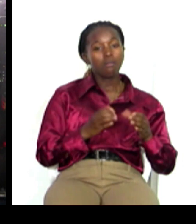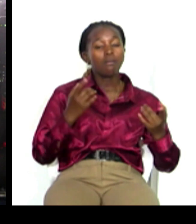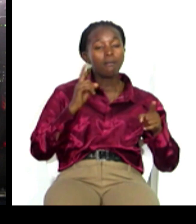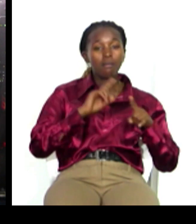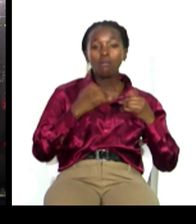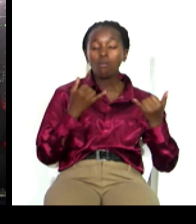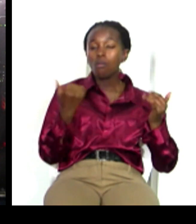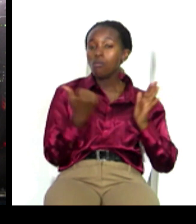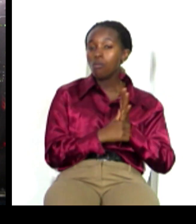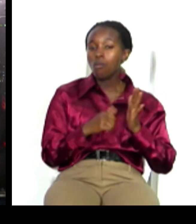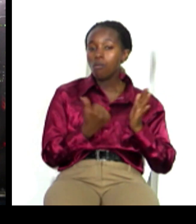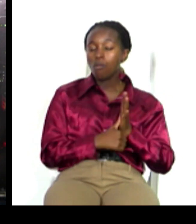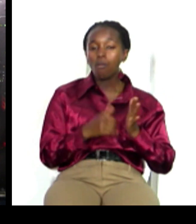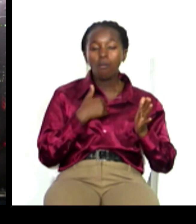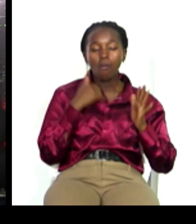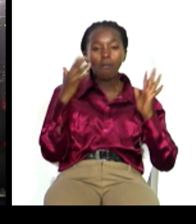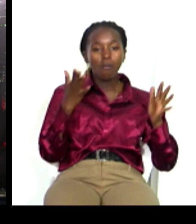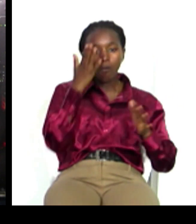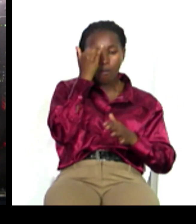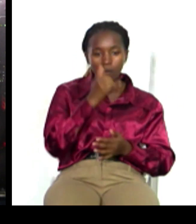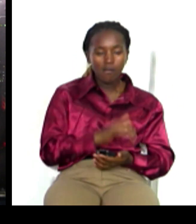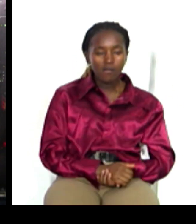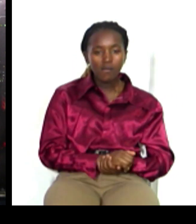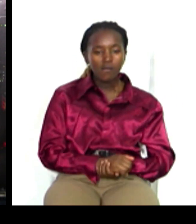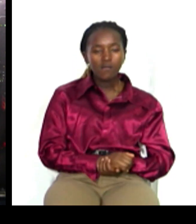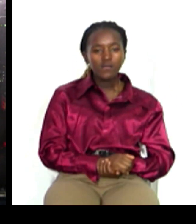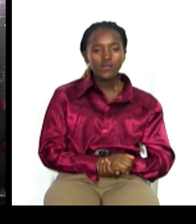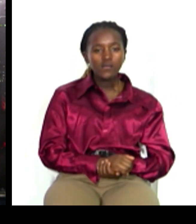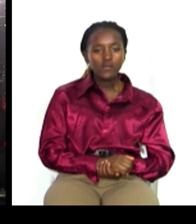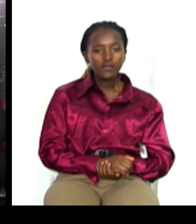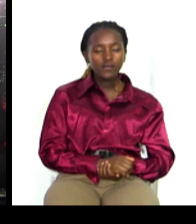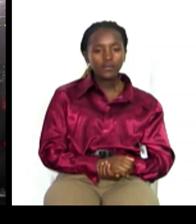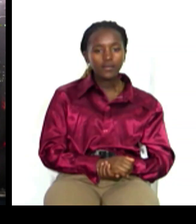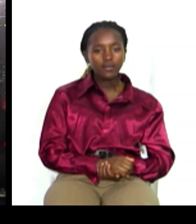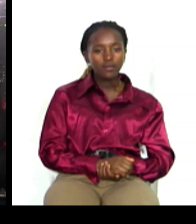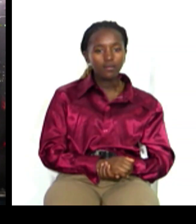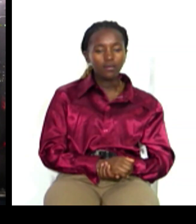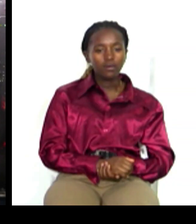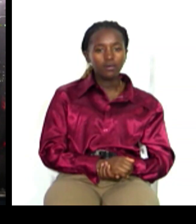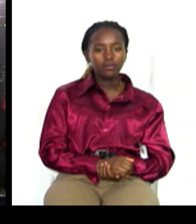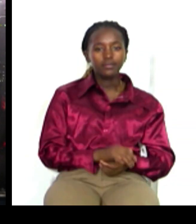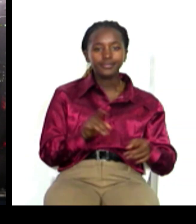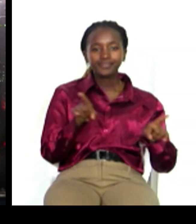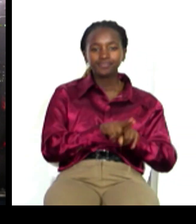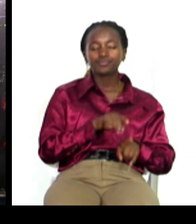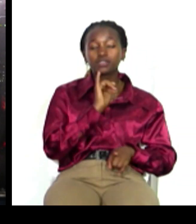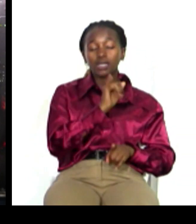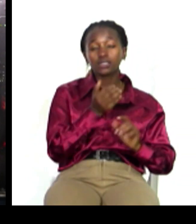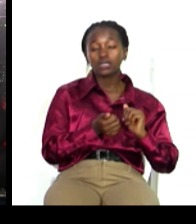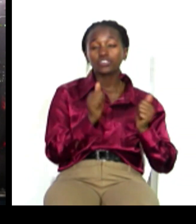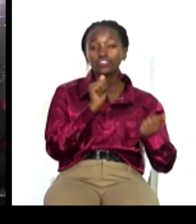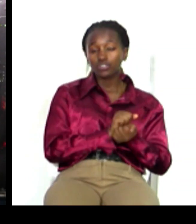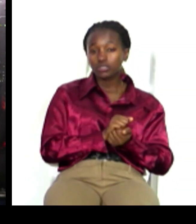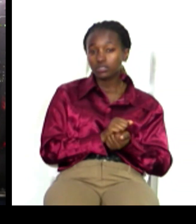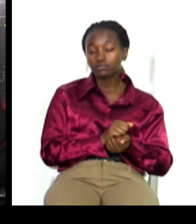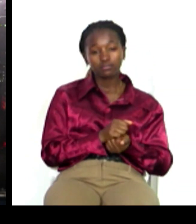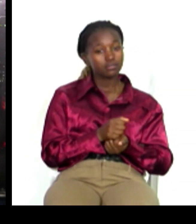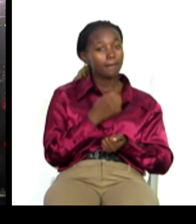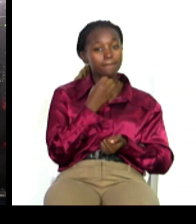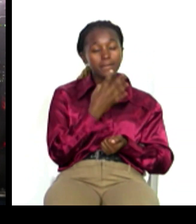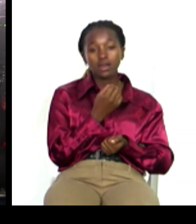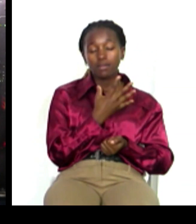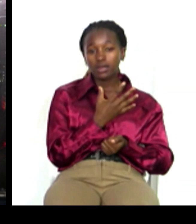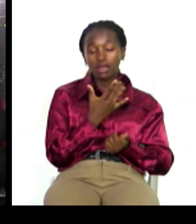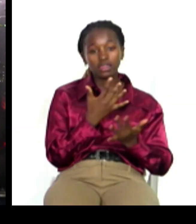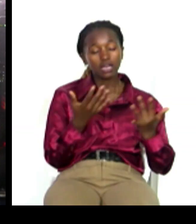Slowly coming. Yeah. Elections getting pushed one more year. Can that change issues? Can that change?